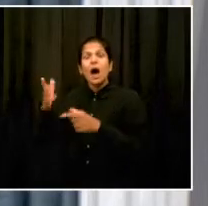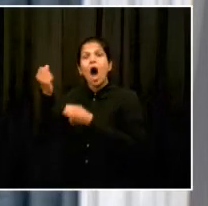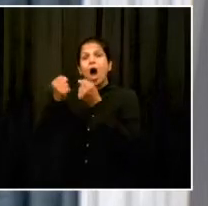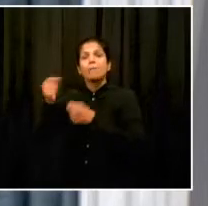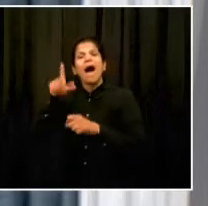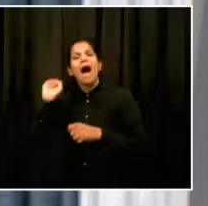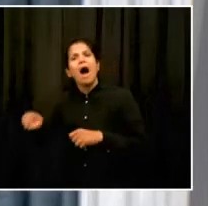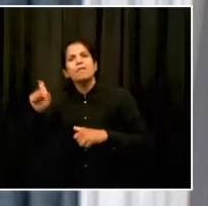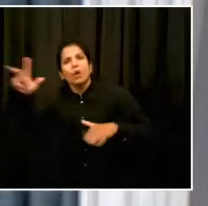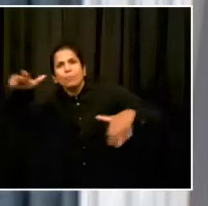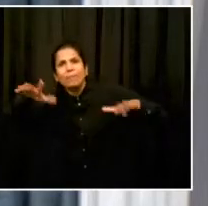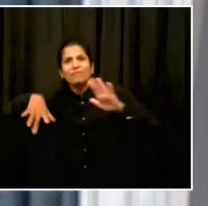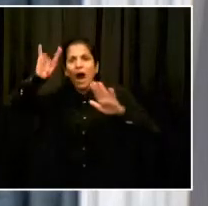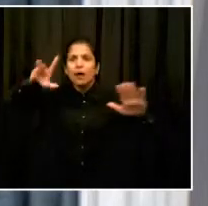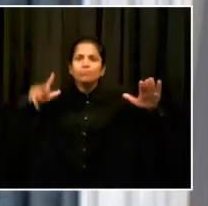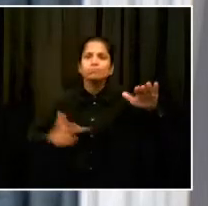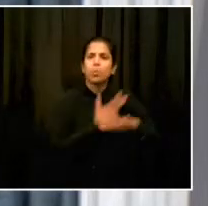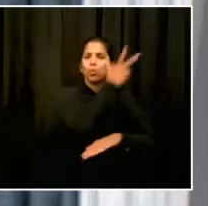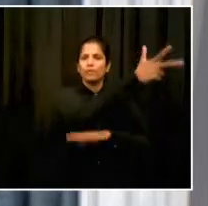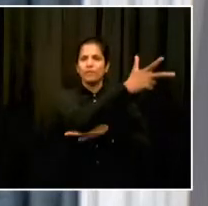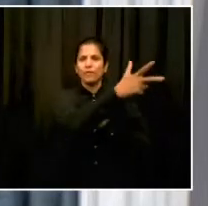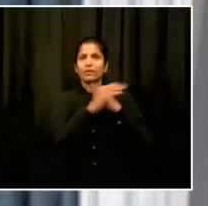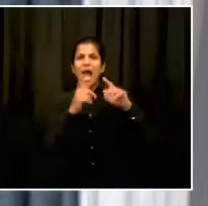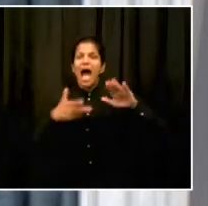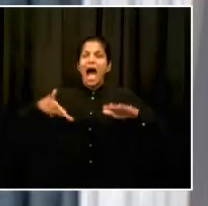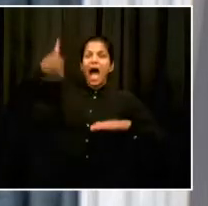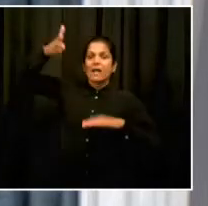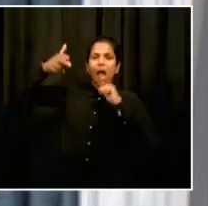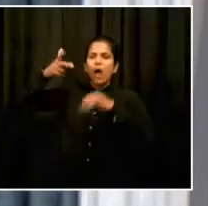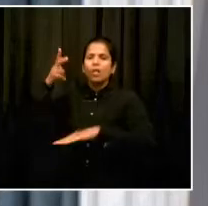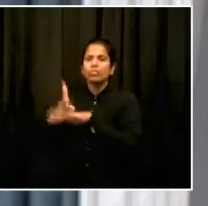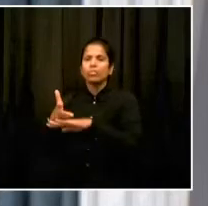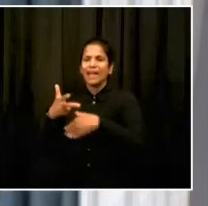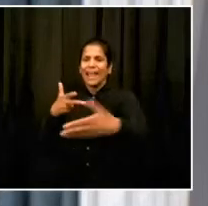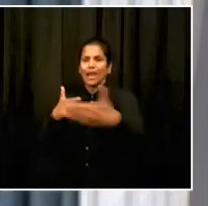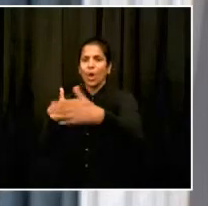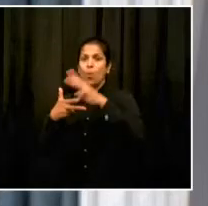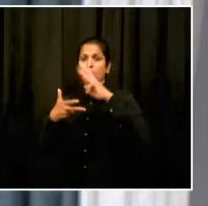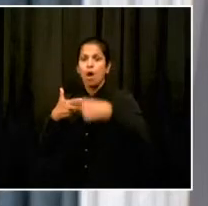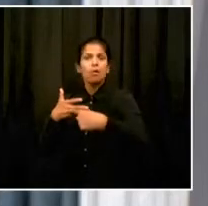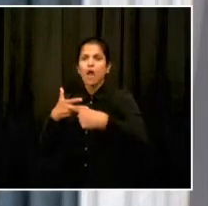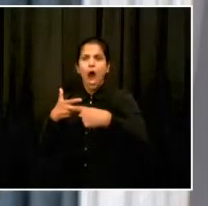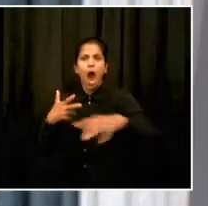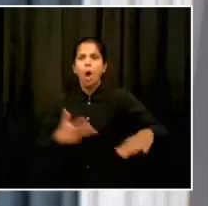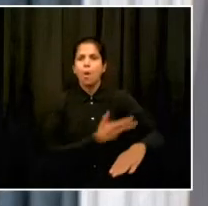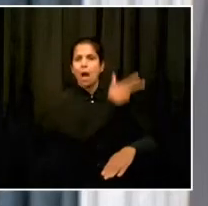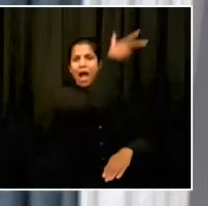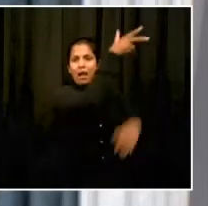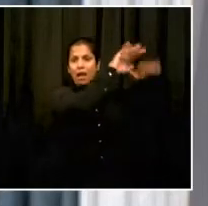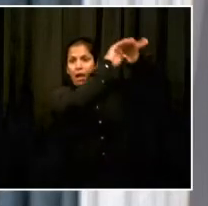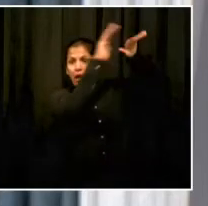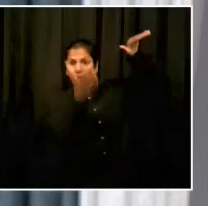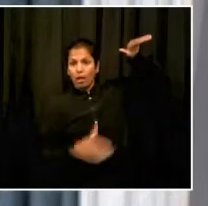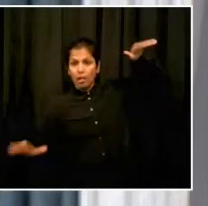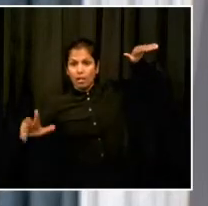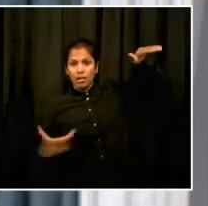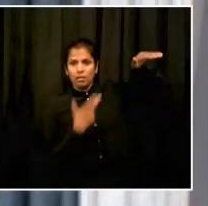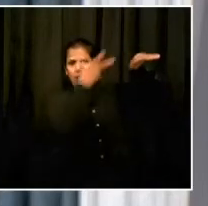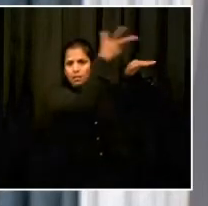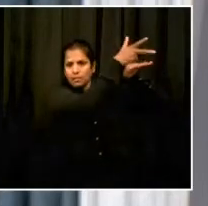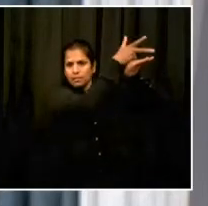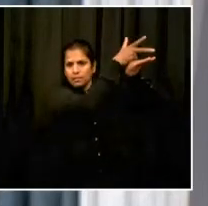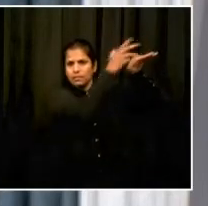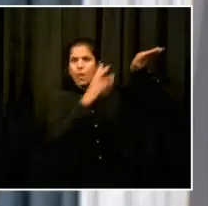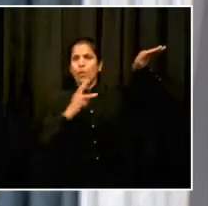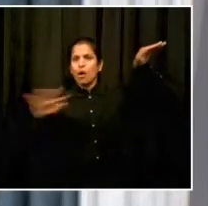streets. Dangerous rip currents are also forecast, and no one should be out swimming or surfing tomorrow during the storm. A